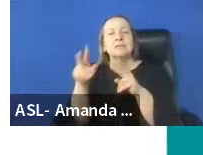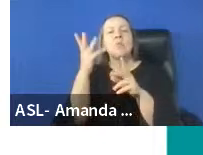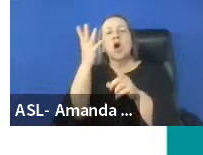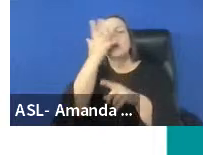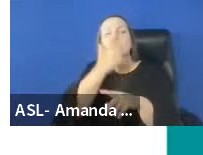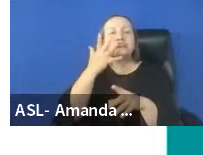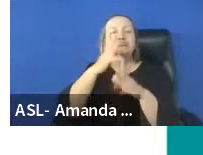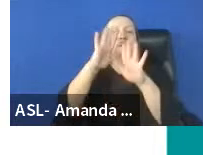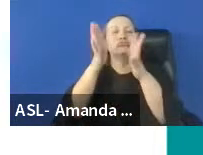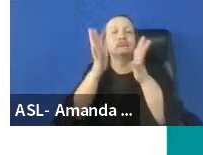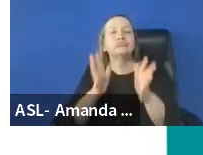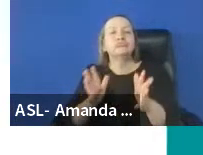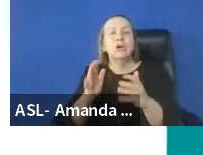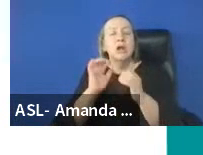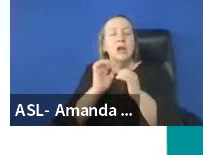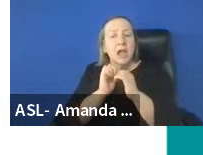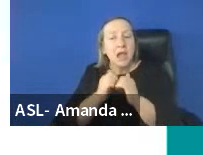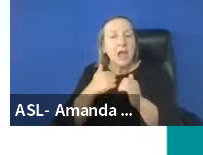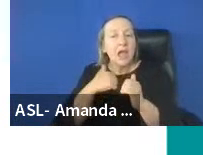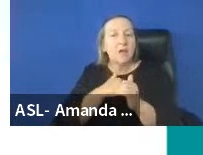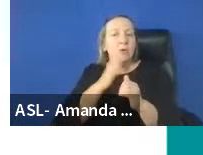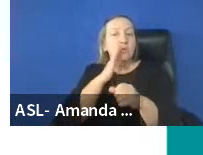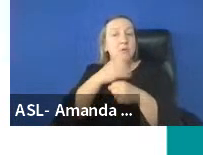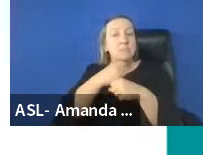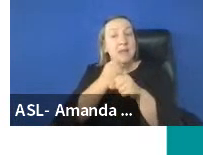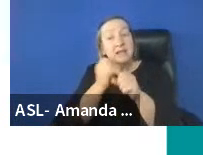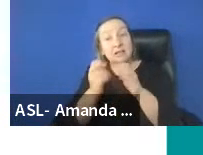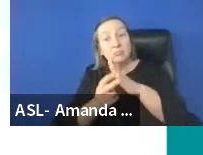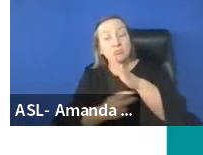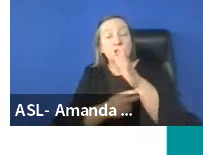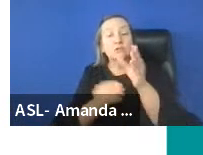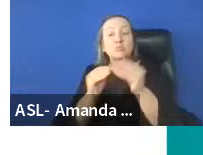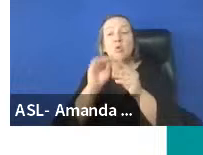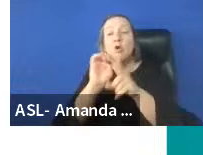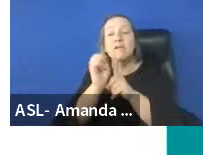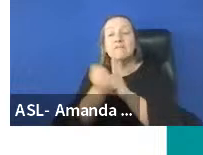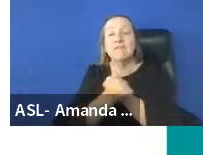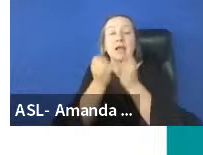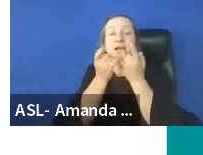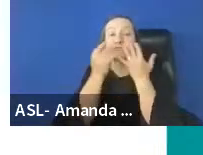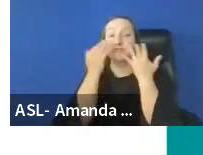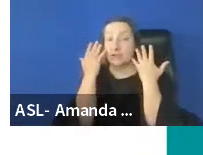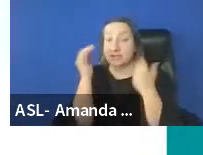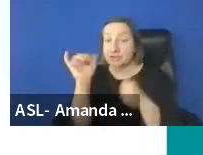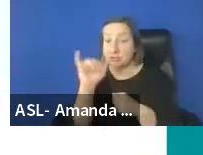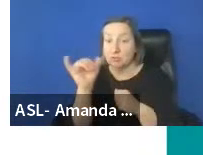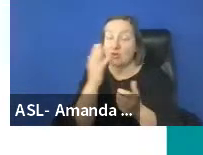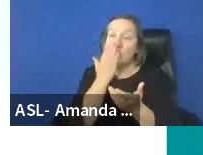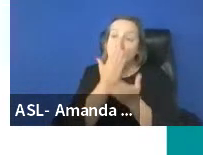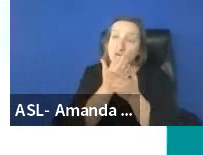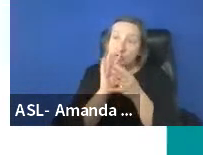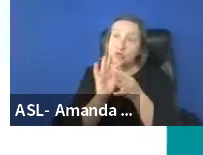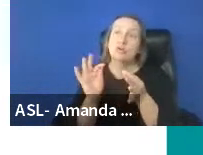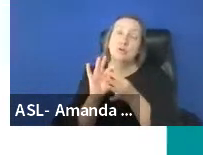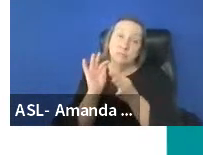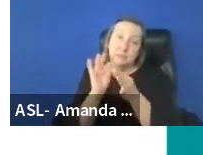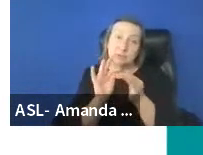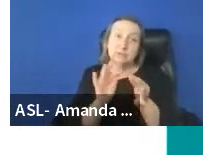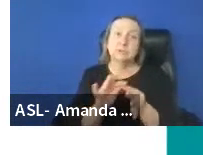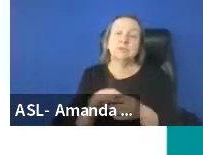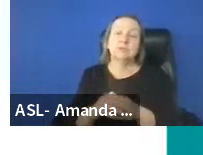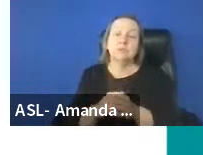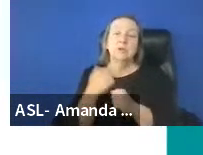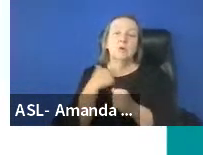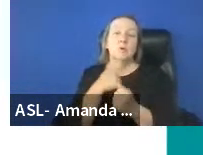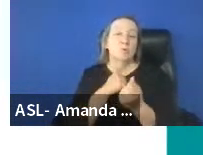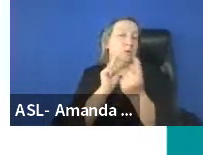aesthetics and how we are going to make this bridge more environmentally friendly. So some very good comments. We've met